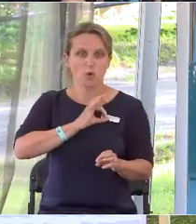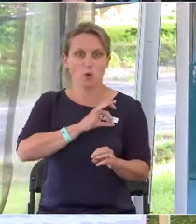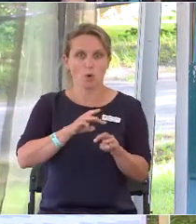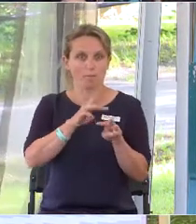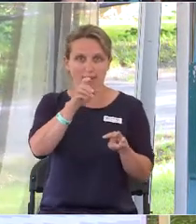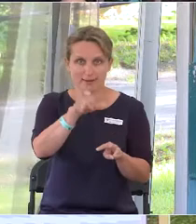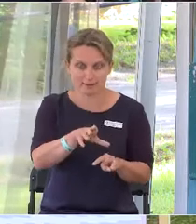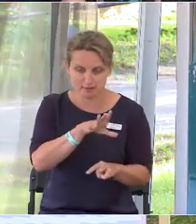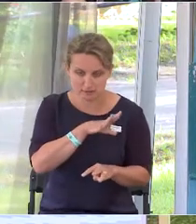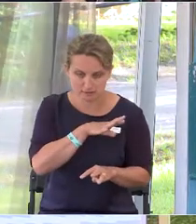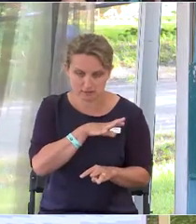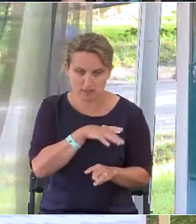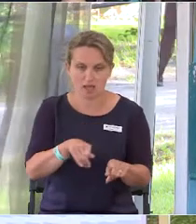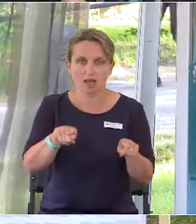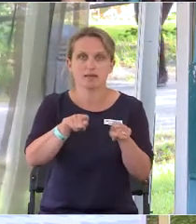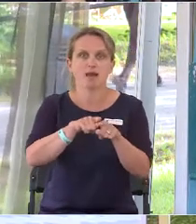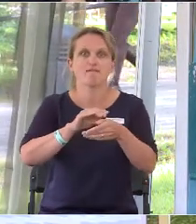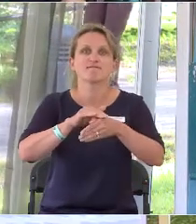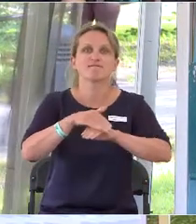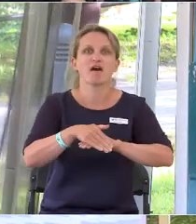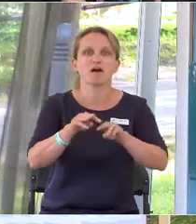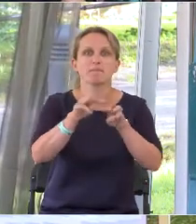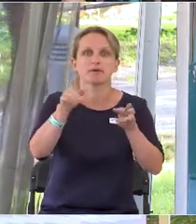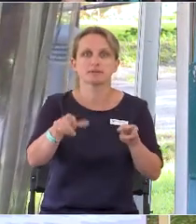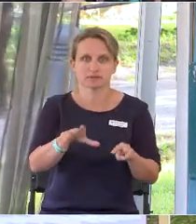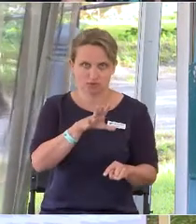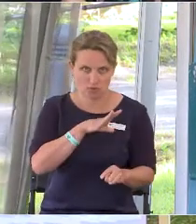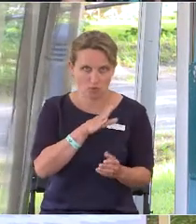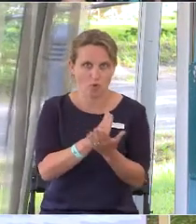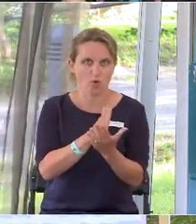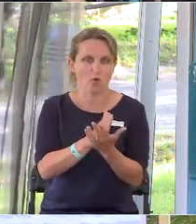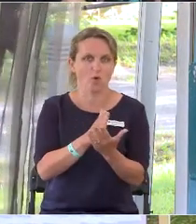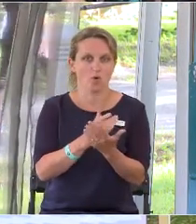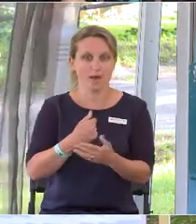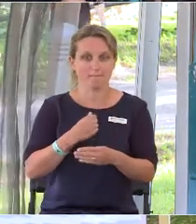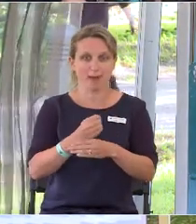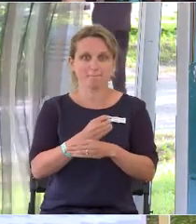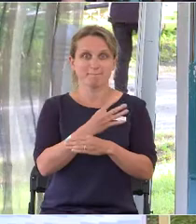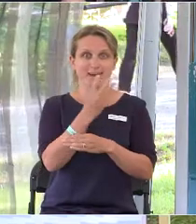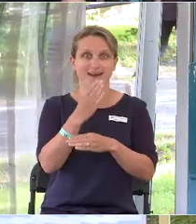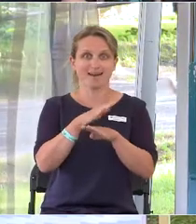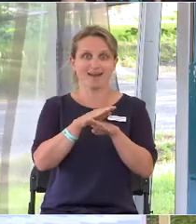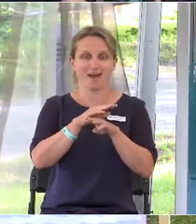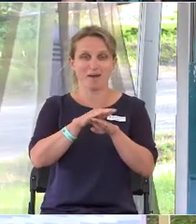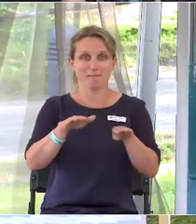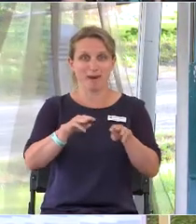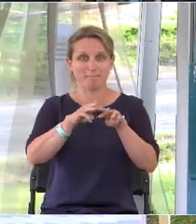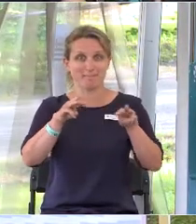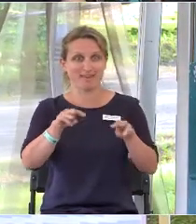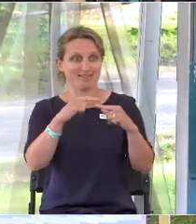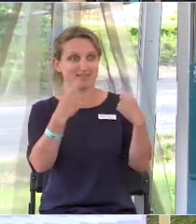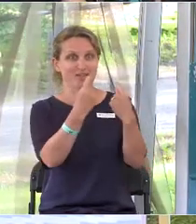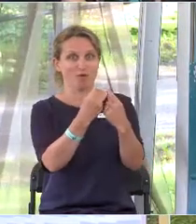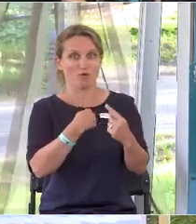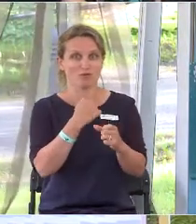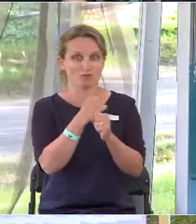and Minister for Foreign Affairs and Health. I'm working for the Holy Council of Ministers. I'm also